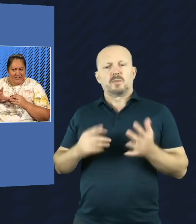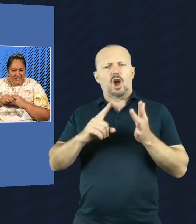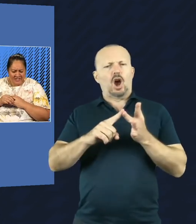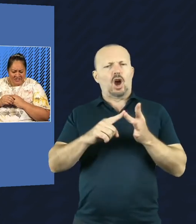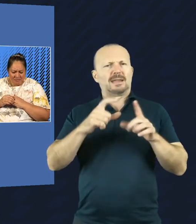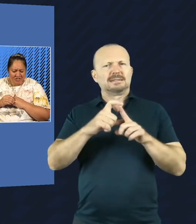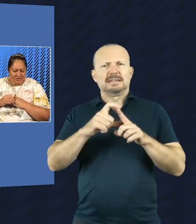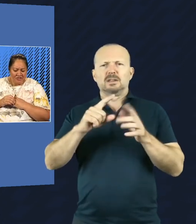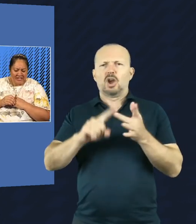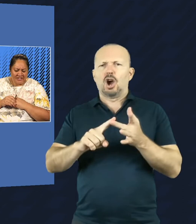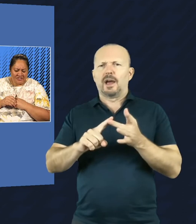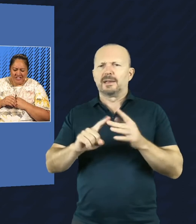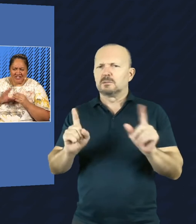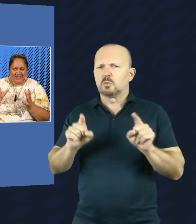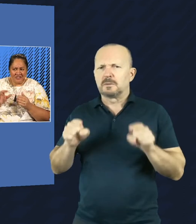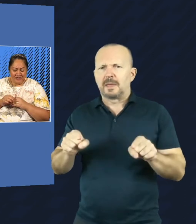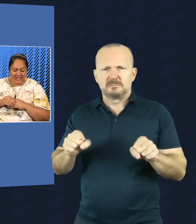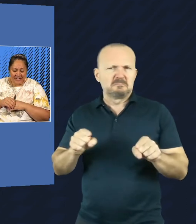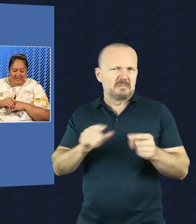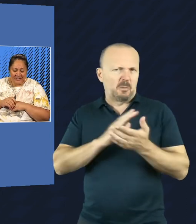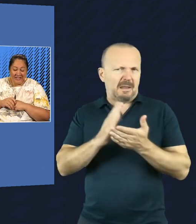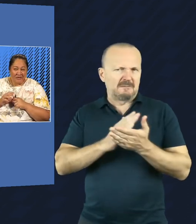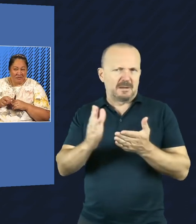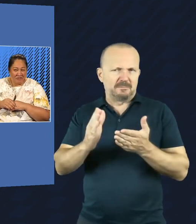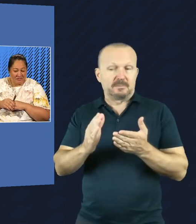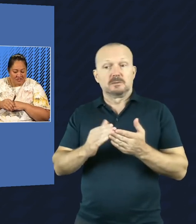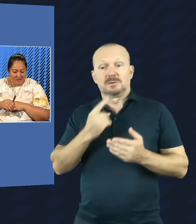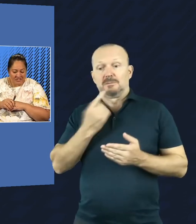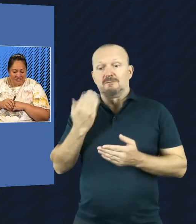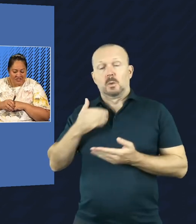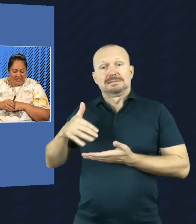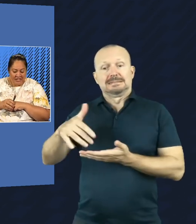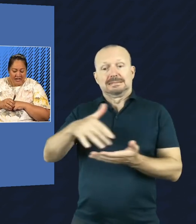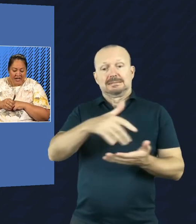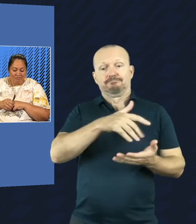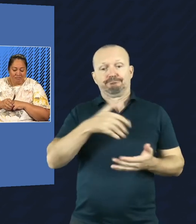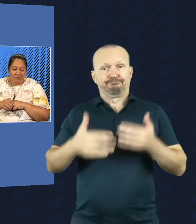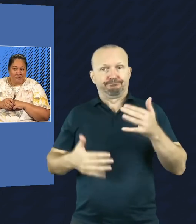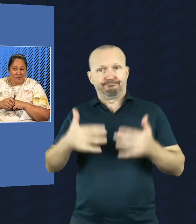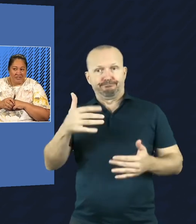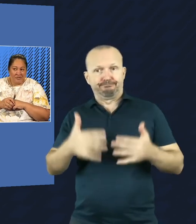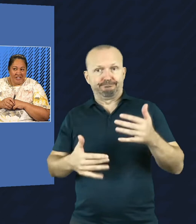So basically, as I mentioned earlier, Stats collects a lot of data, comes from different sources.